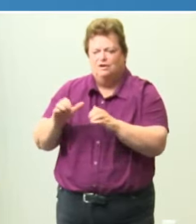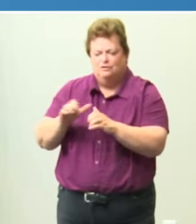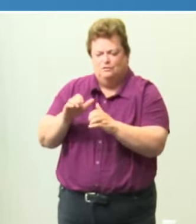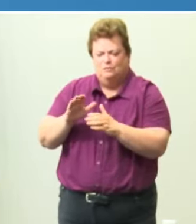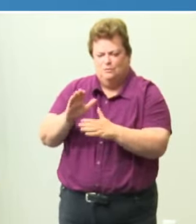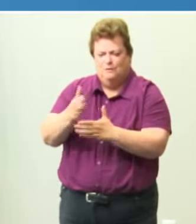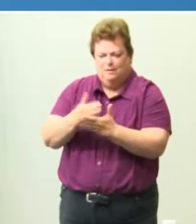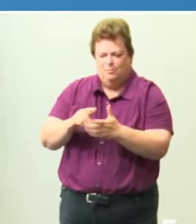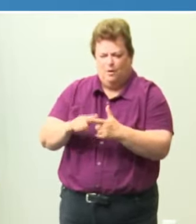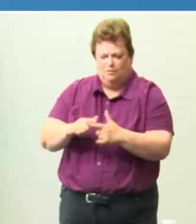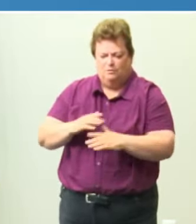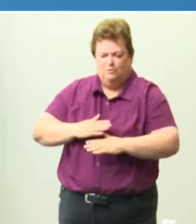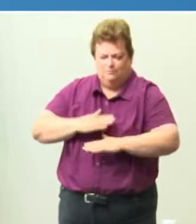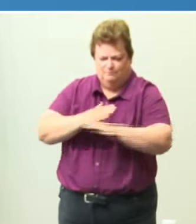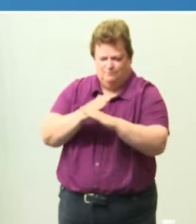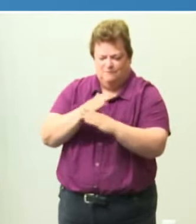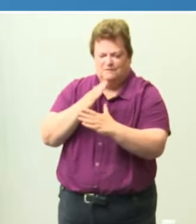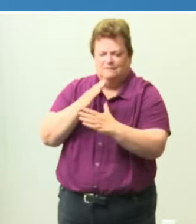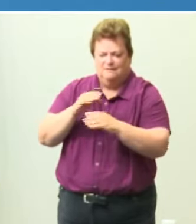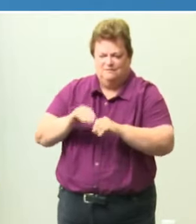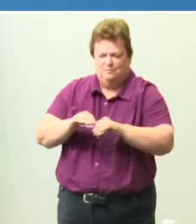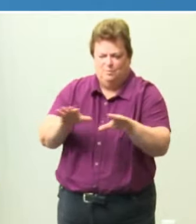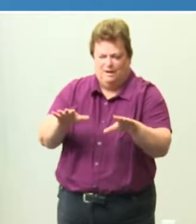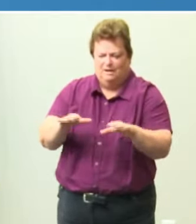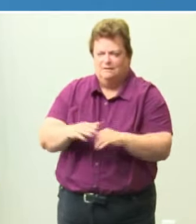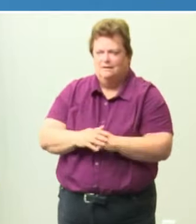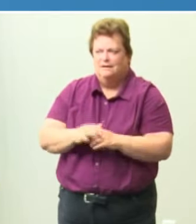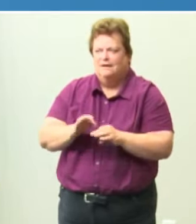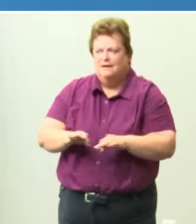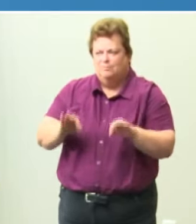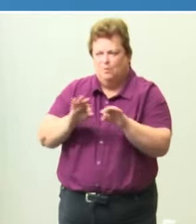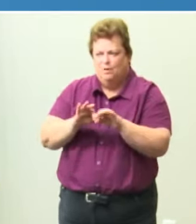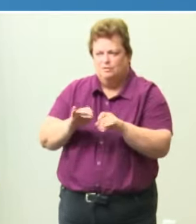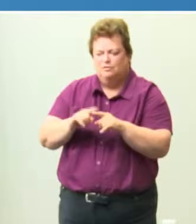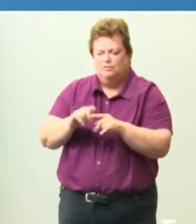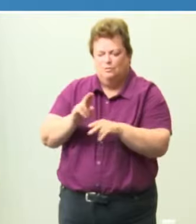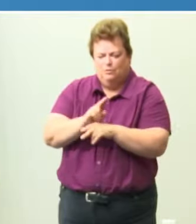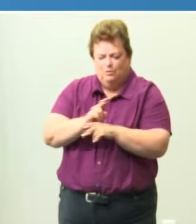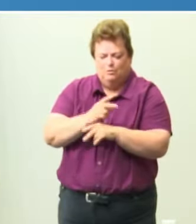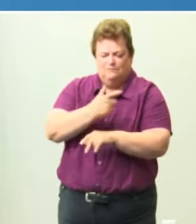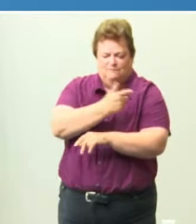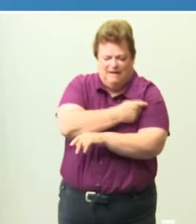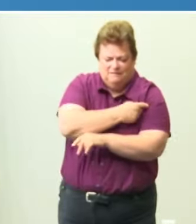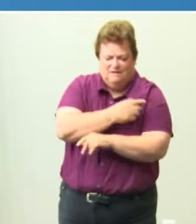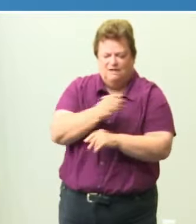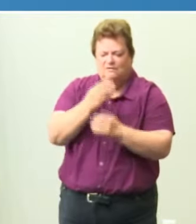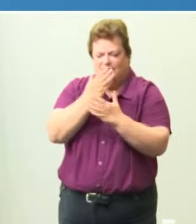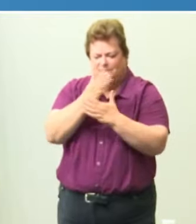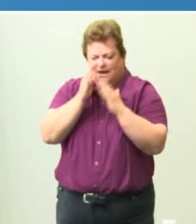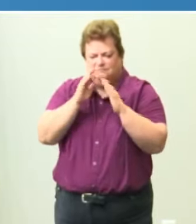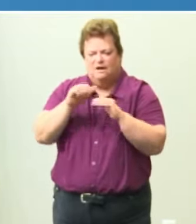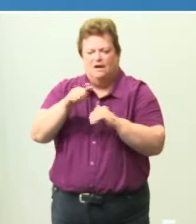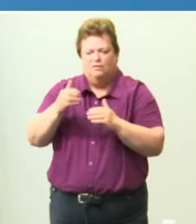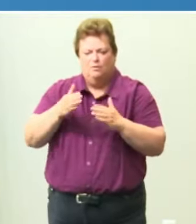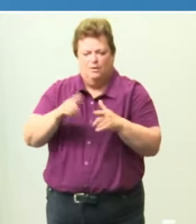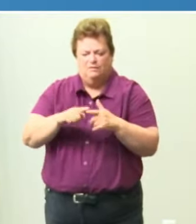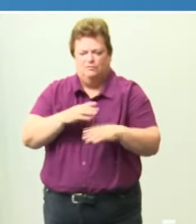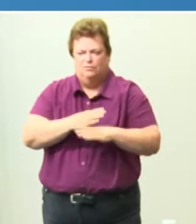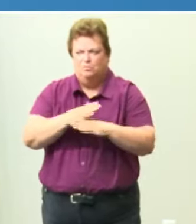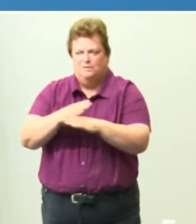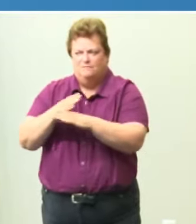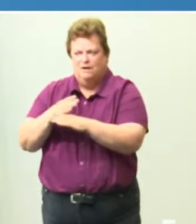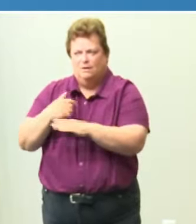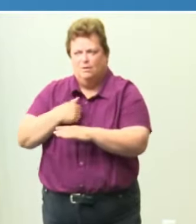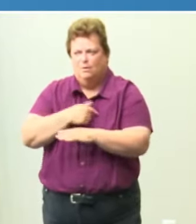of the virus. That's why it's critical we continue our vaccination, masking, and other prevention efforts. We all play